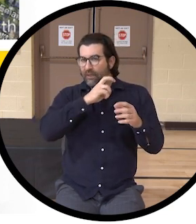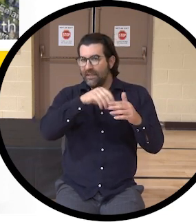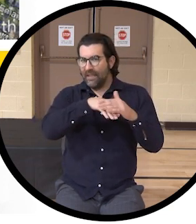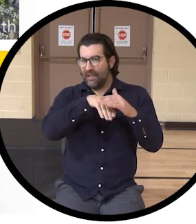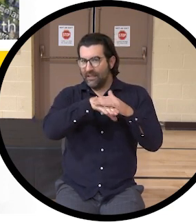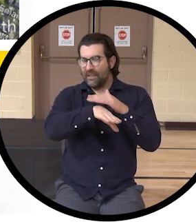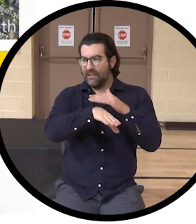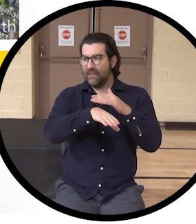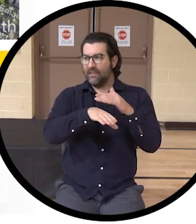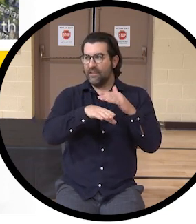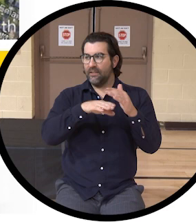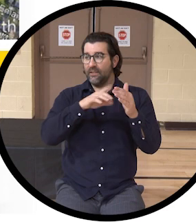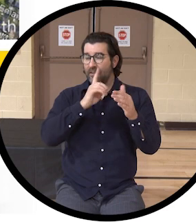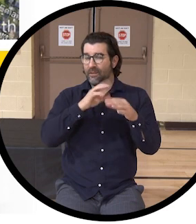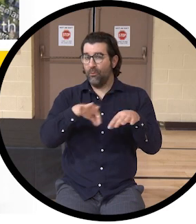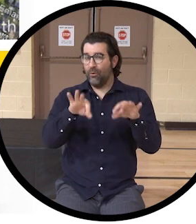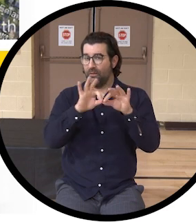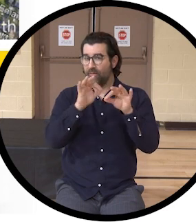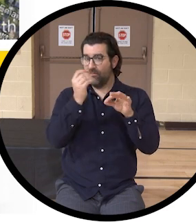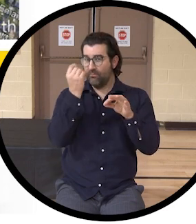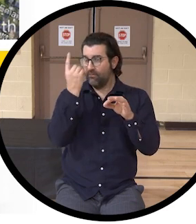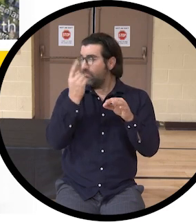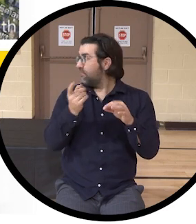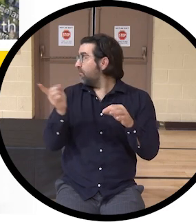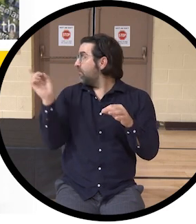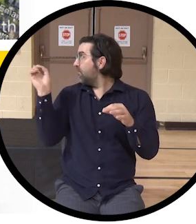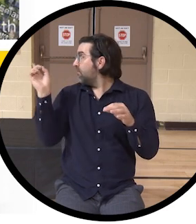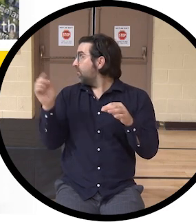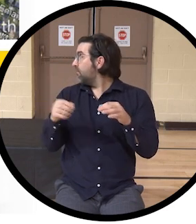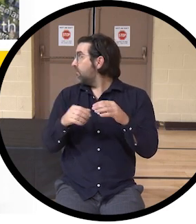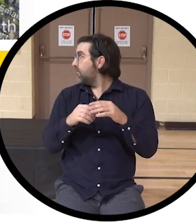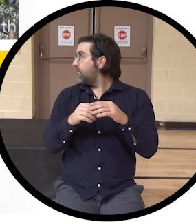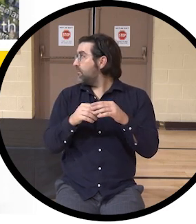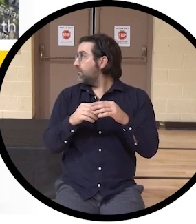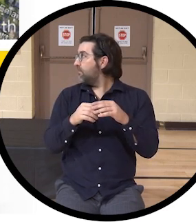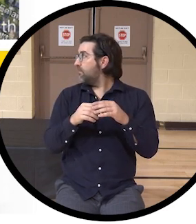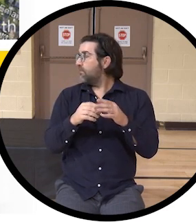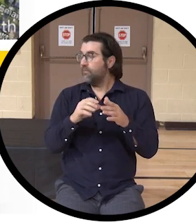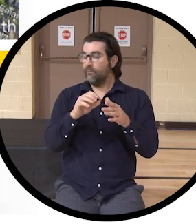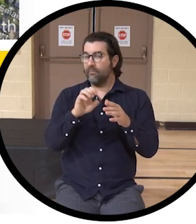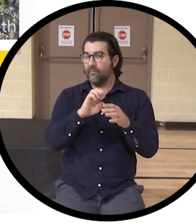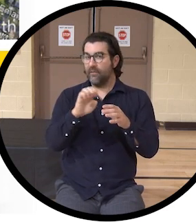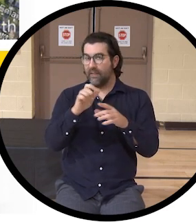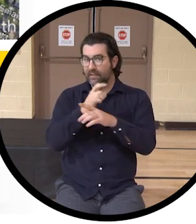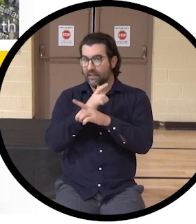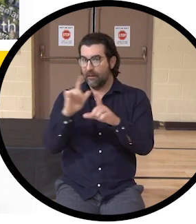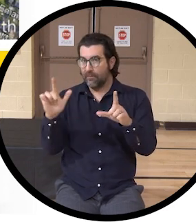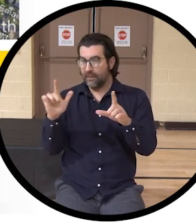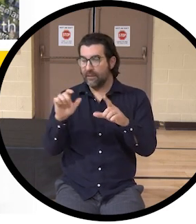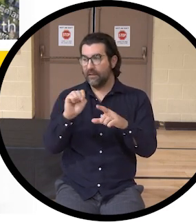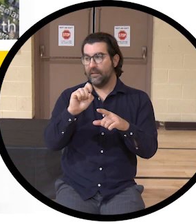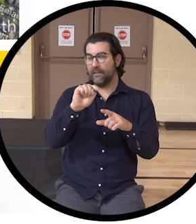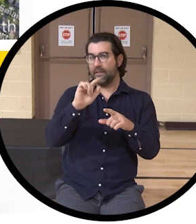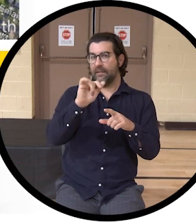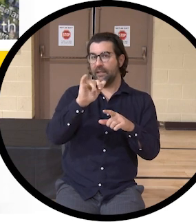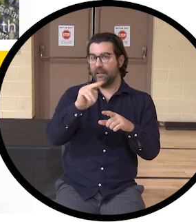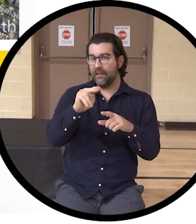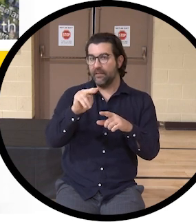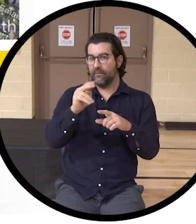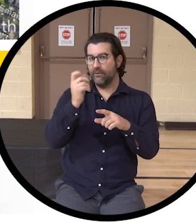is an important factor here, not only for East Liberty and